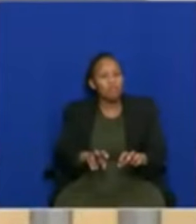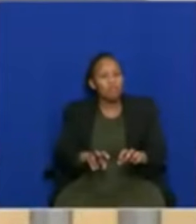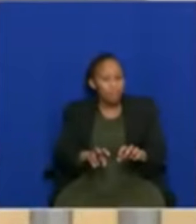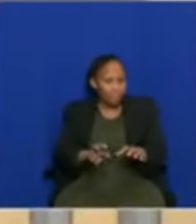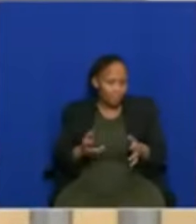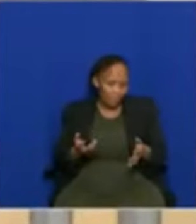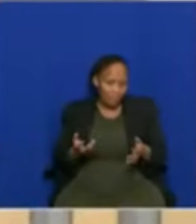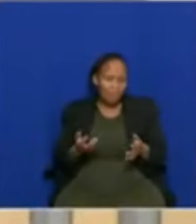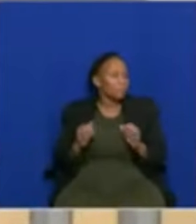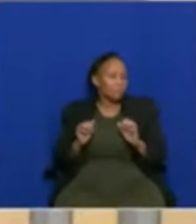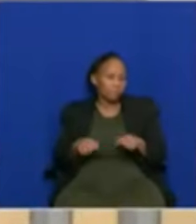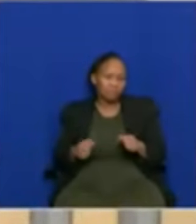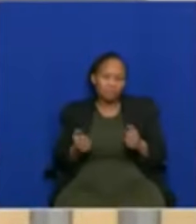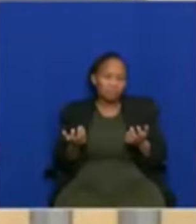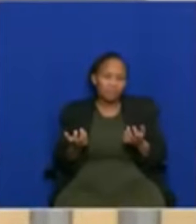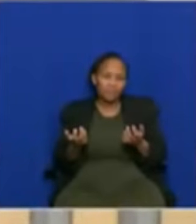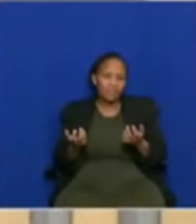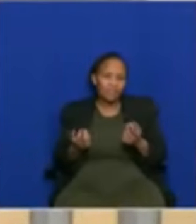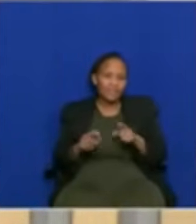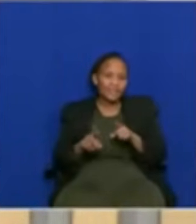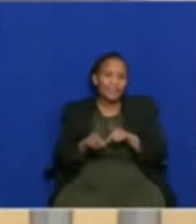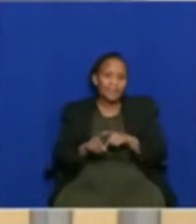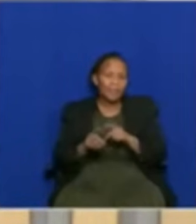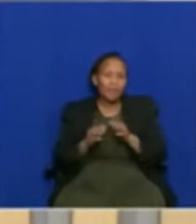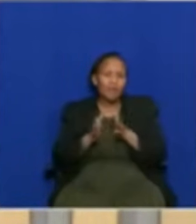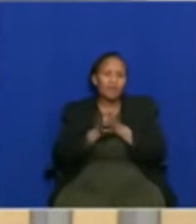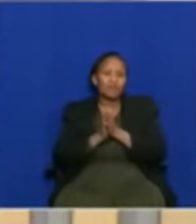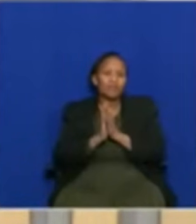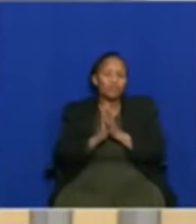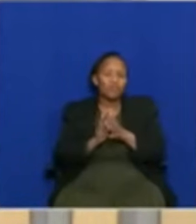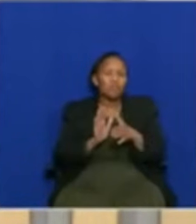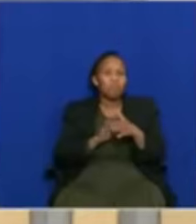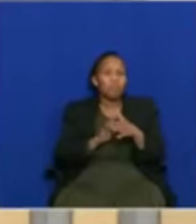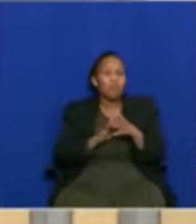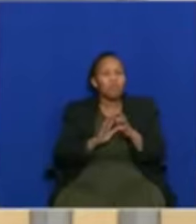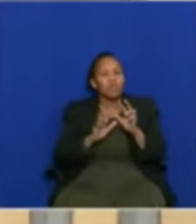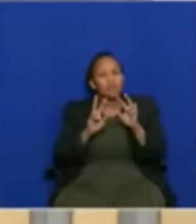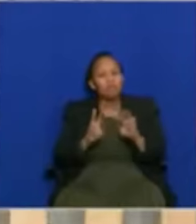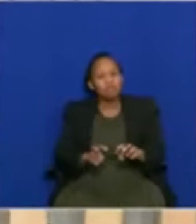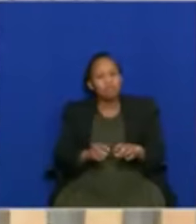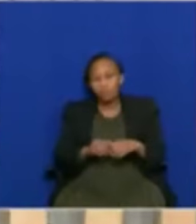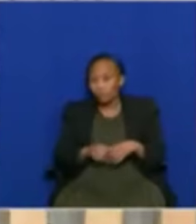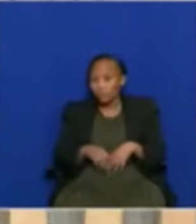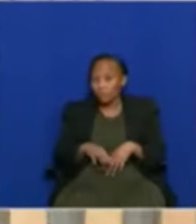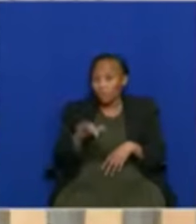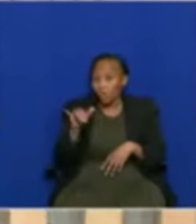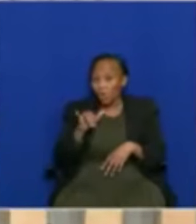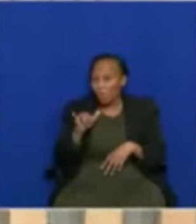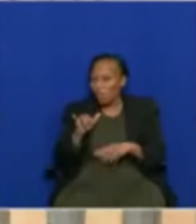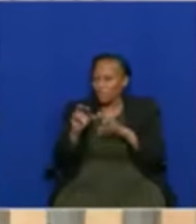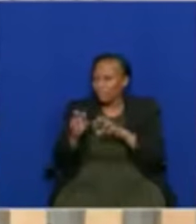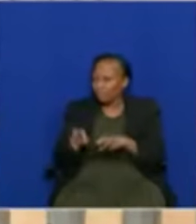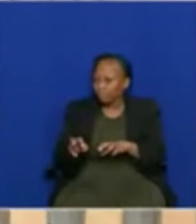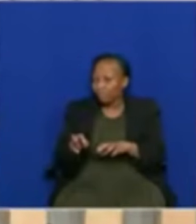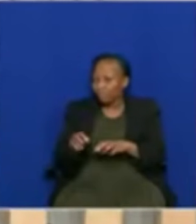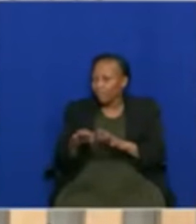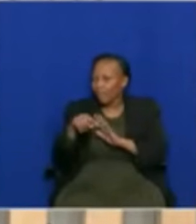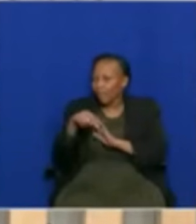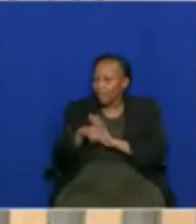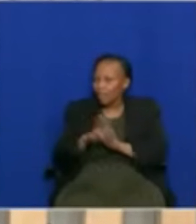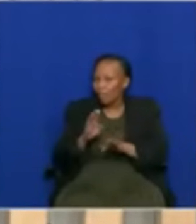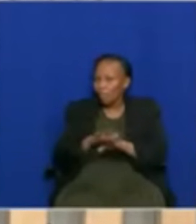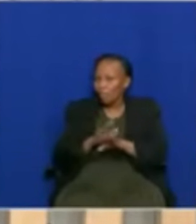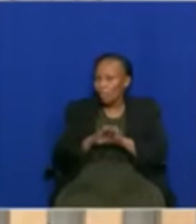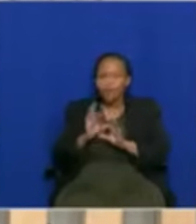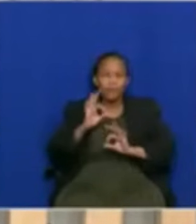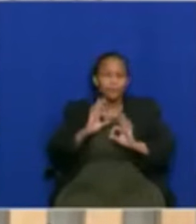also requested too for the purposes of investigation. Which investigation? Can you help us with the detail? Then perhaps when Advocate